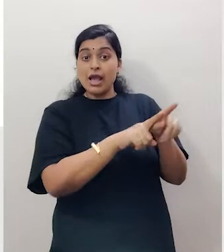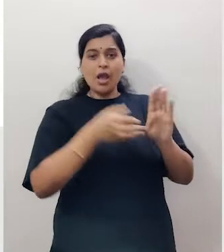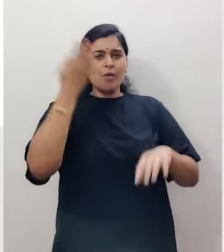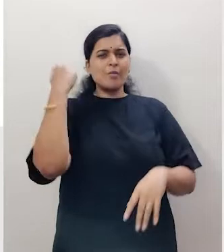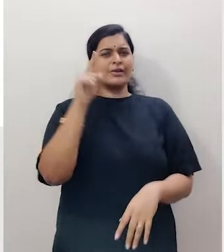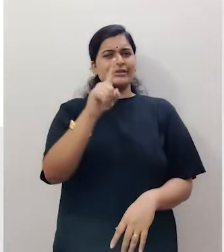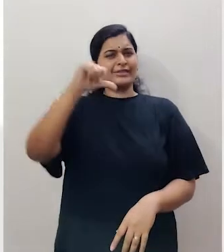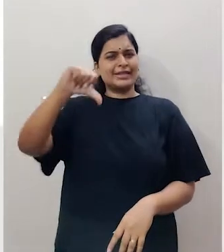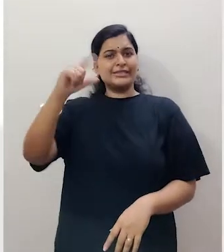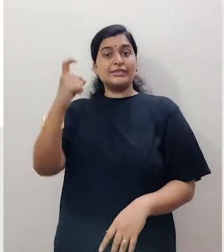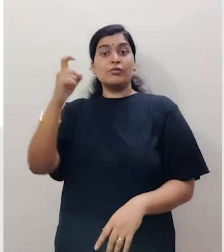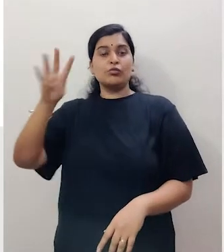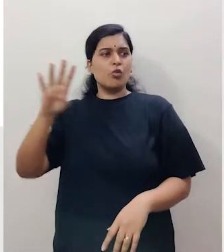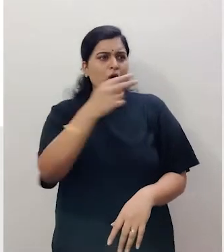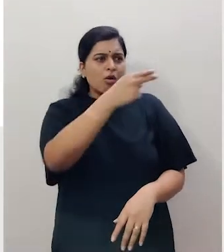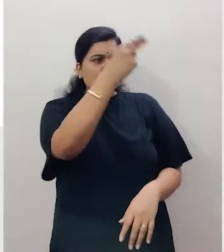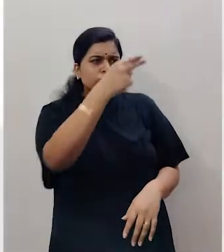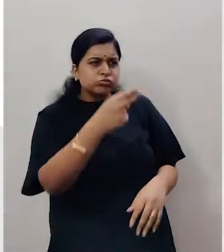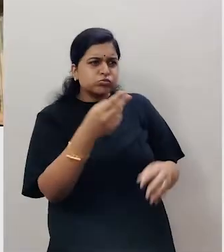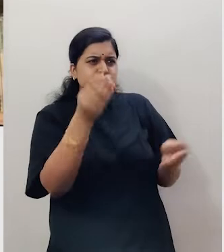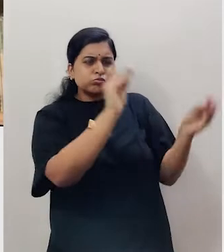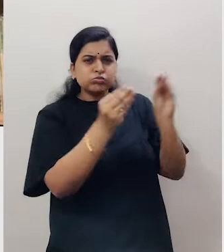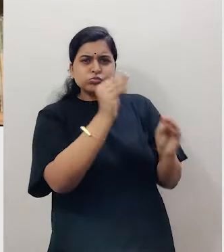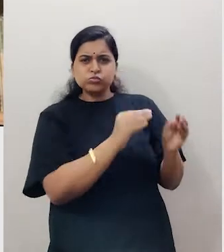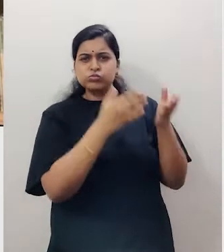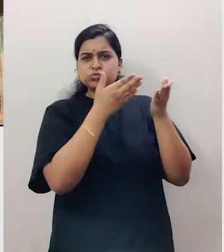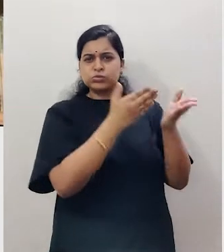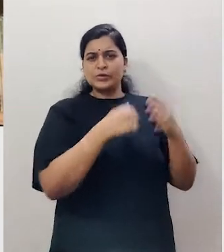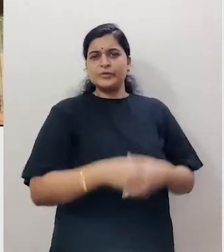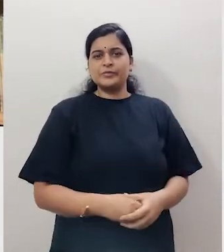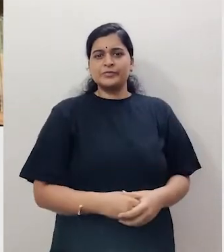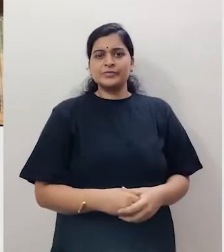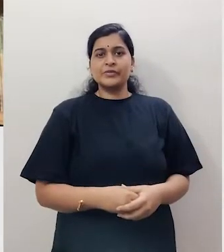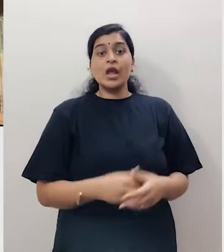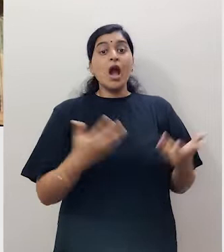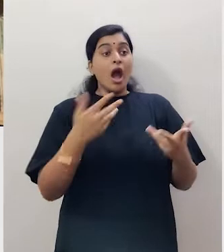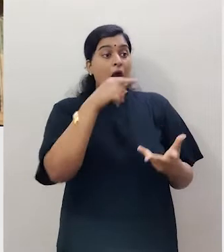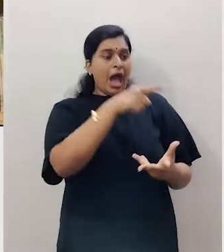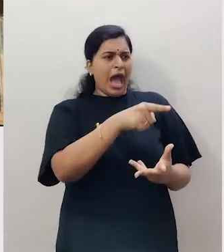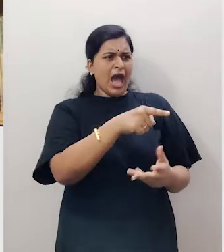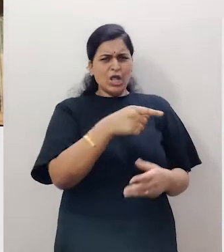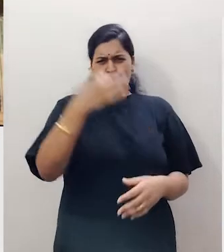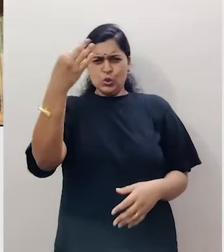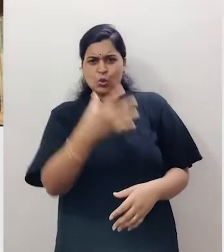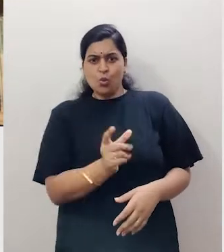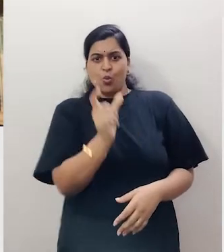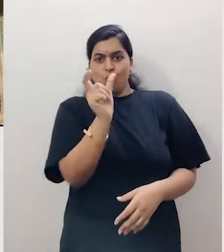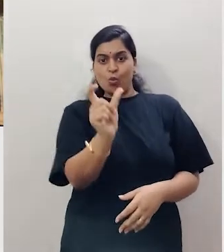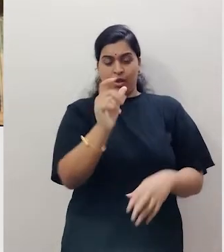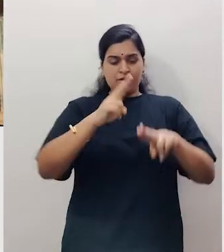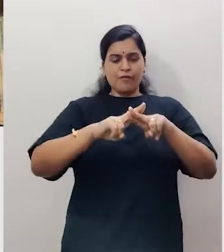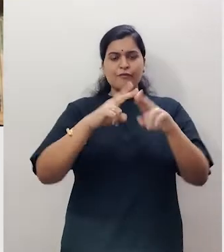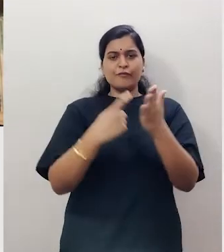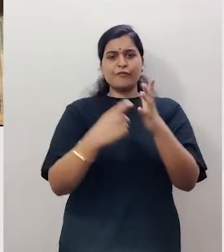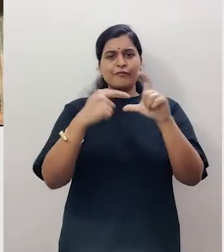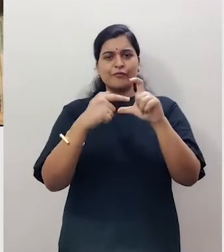three-dimensional, small in scale, and both modest and fiery. For its elements, Tadek Beutlich coined the term free warps, which were strands of